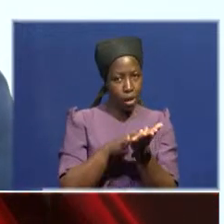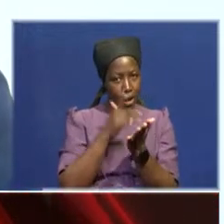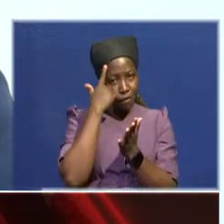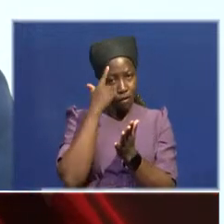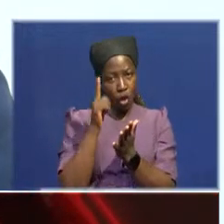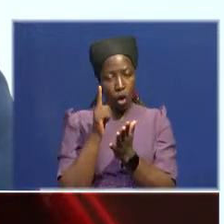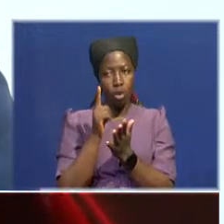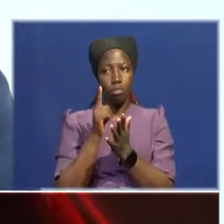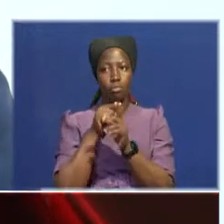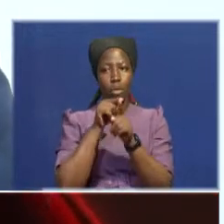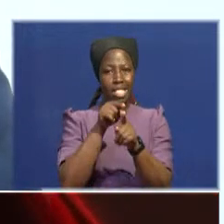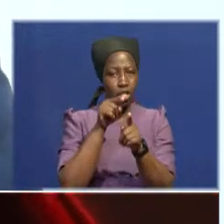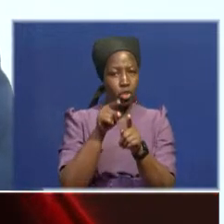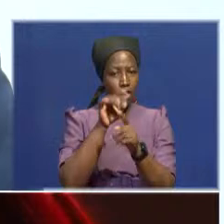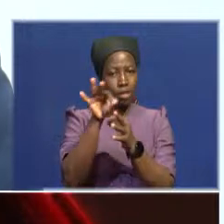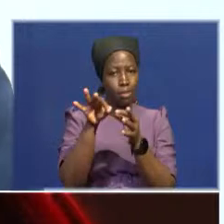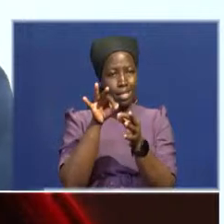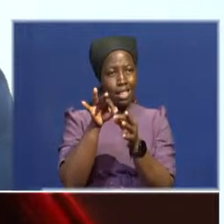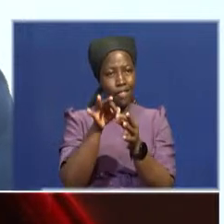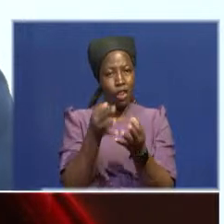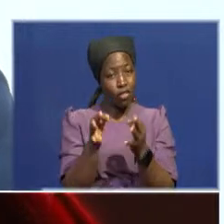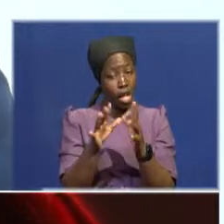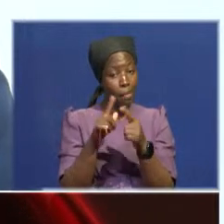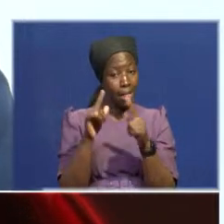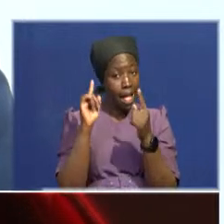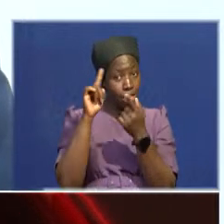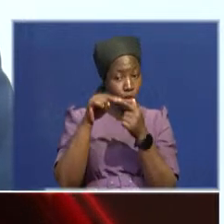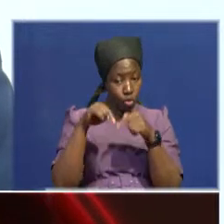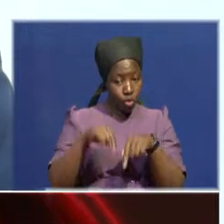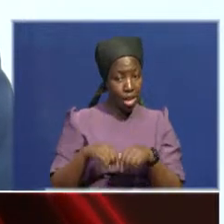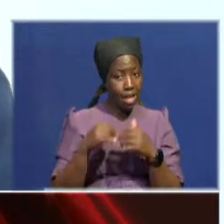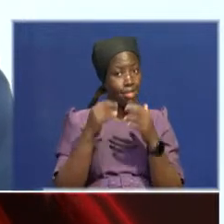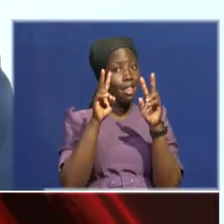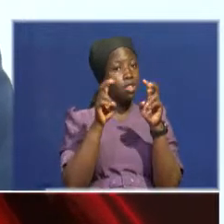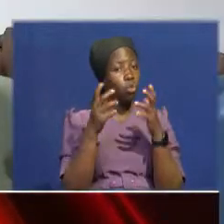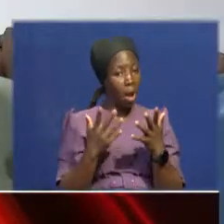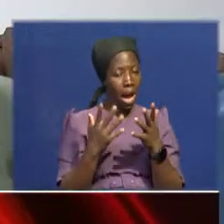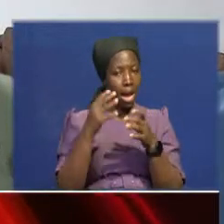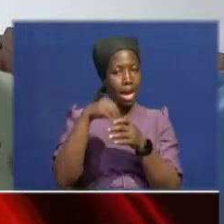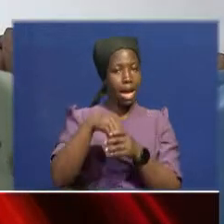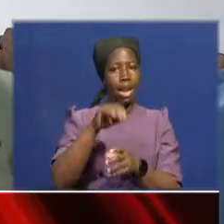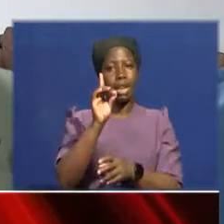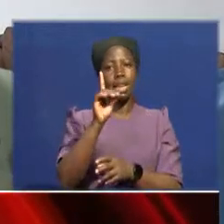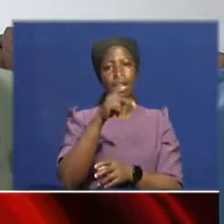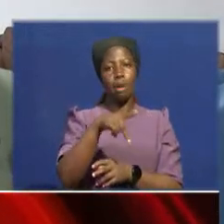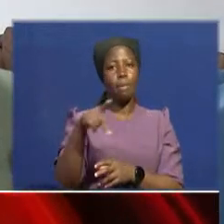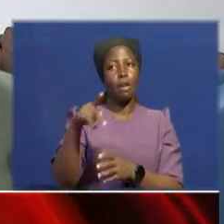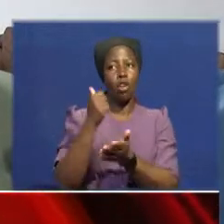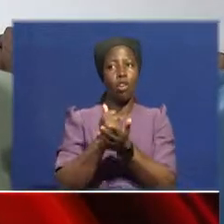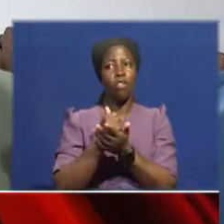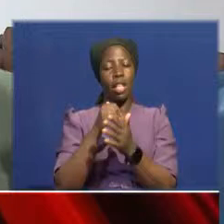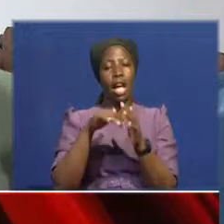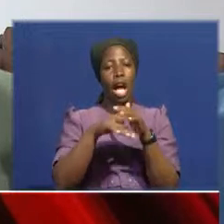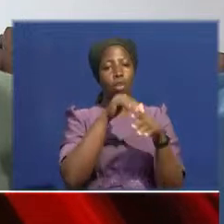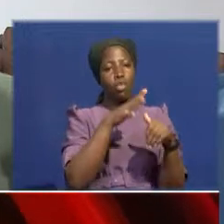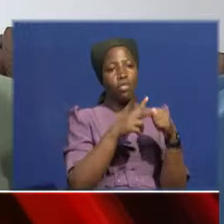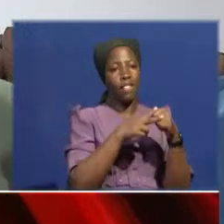officers. But up to now, the matter is in the office of the DPP. Out of the 7.8